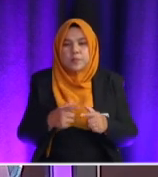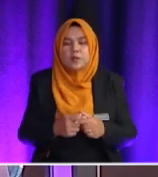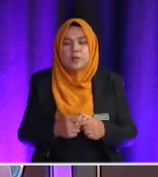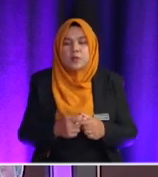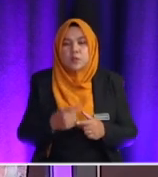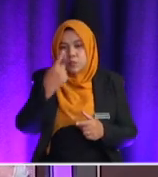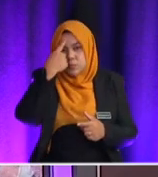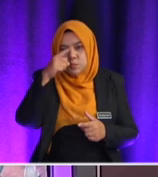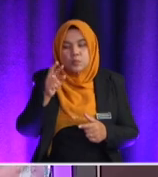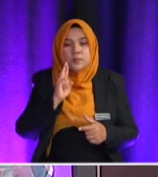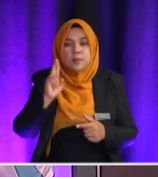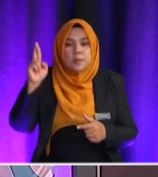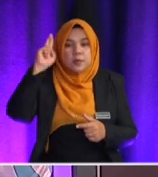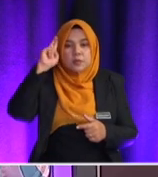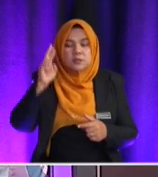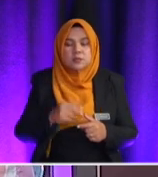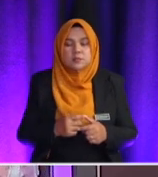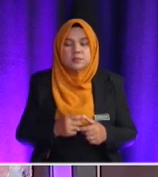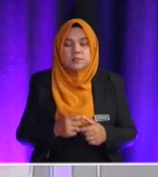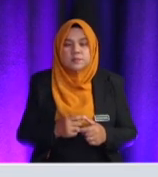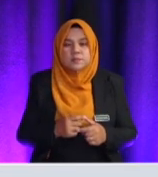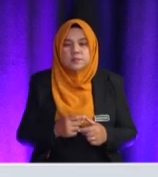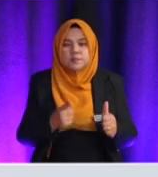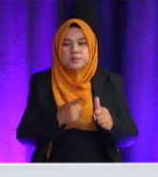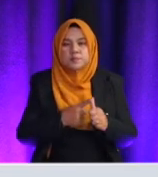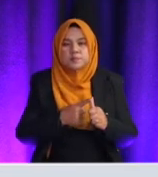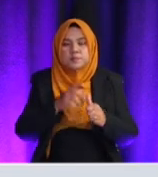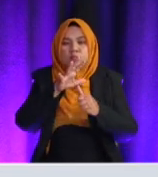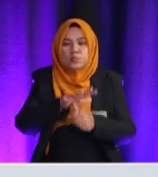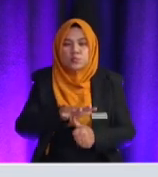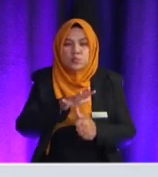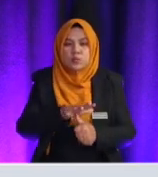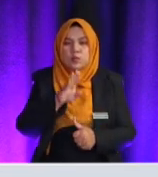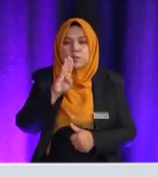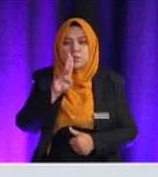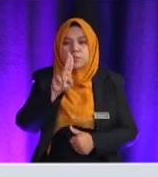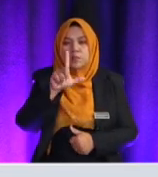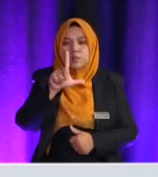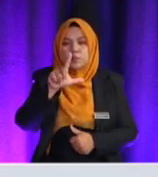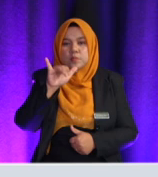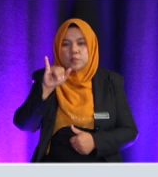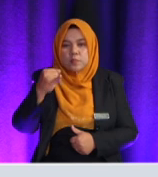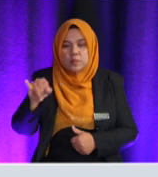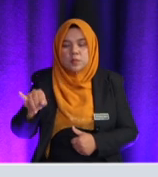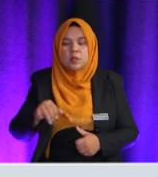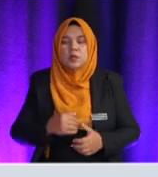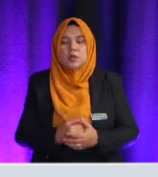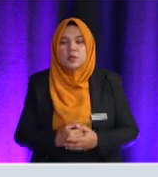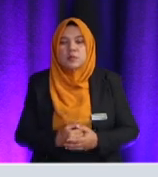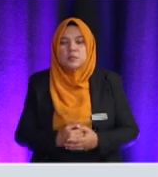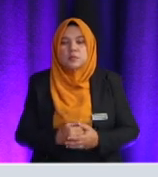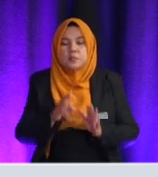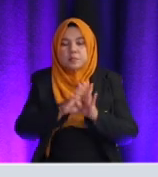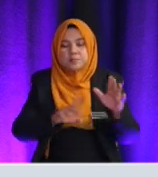for our teenagers. The first one may be bully. Yeah, the bully, right? It's not good. It